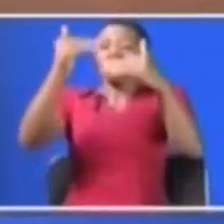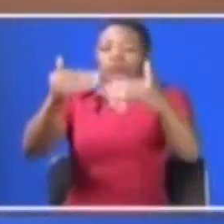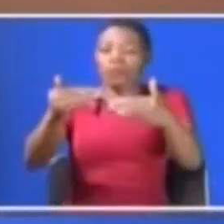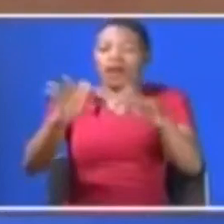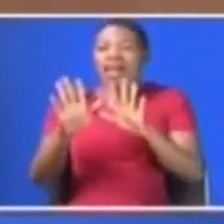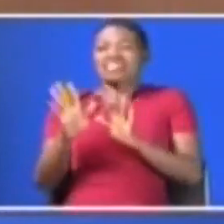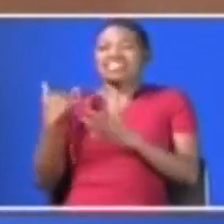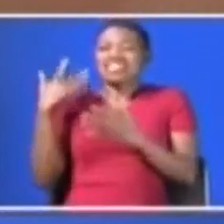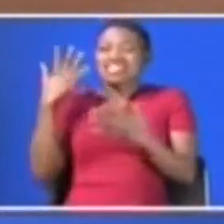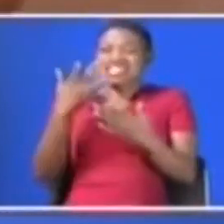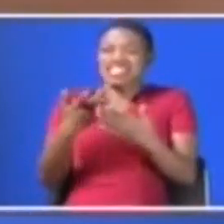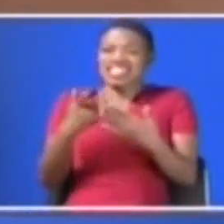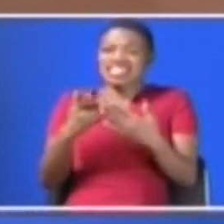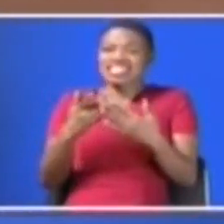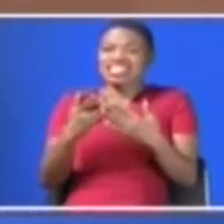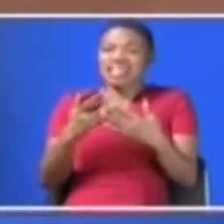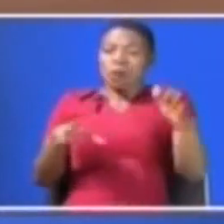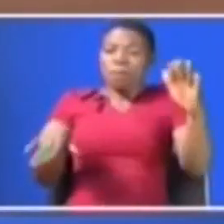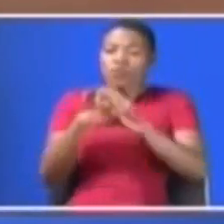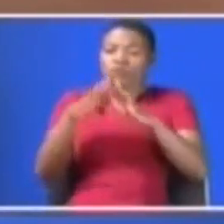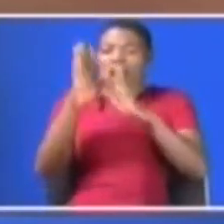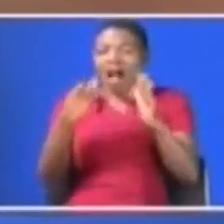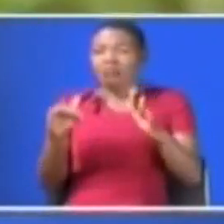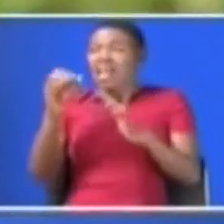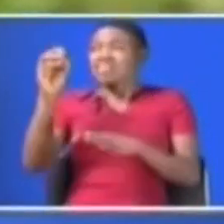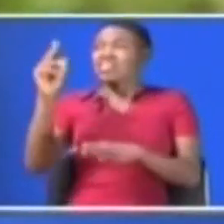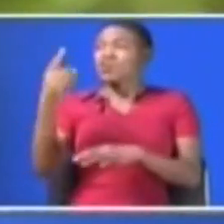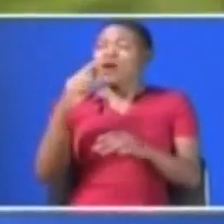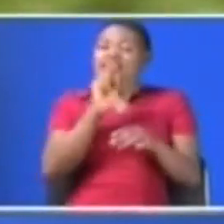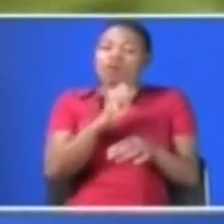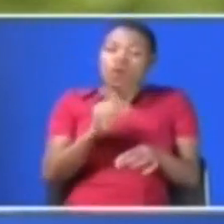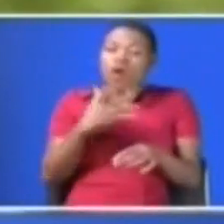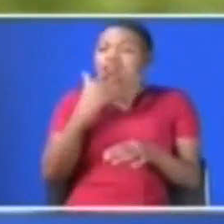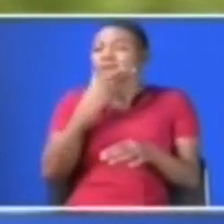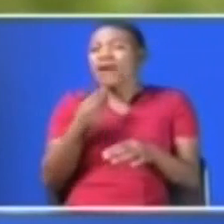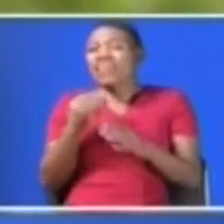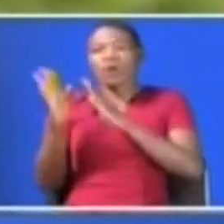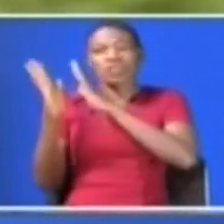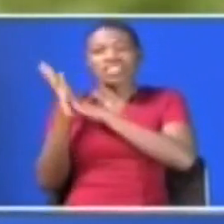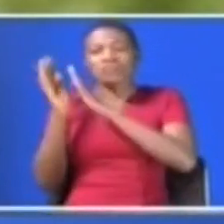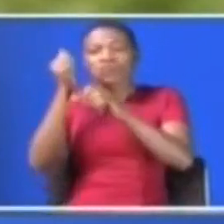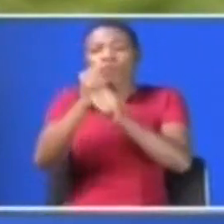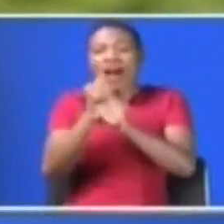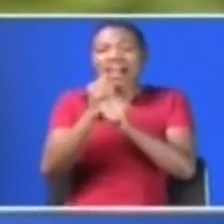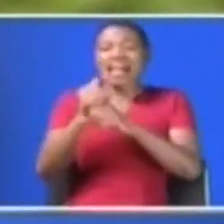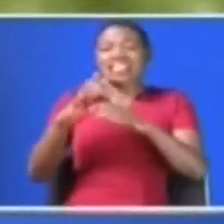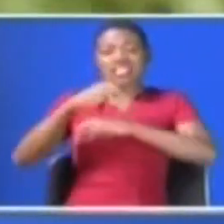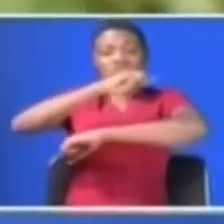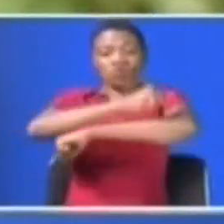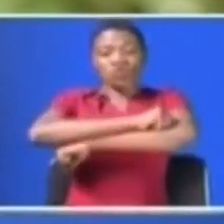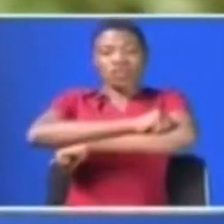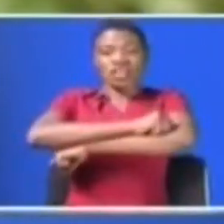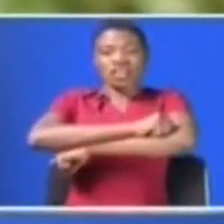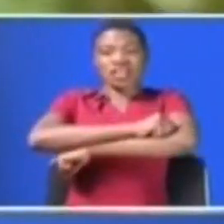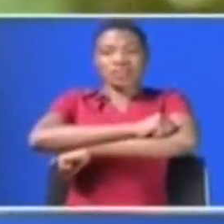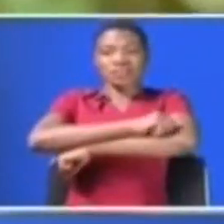Ever since he was locked out of his house, the soft-spoken 31-year-old now sleeps at his workplace, the school he guards. Filming